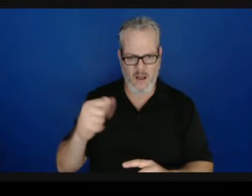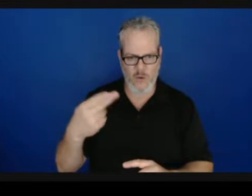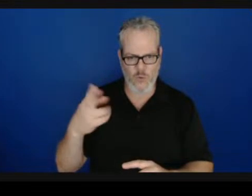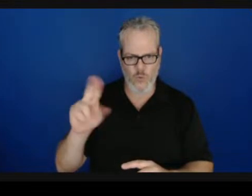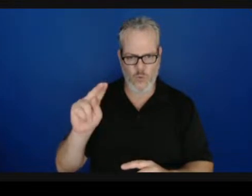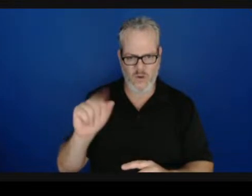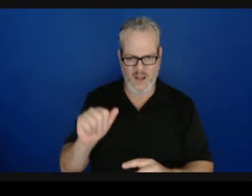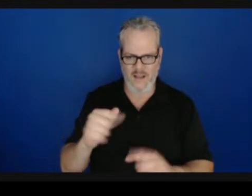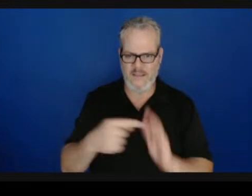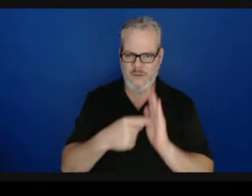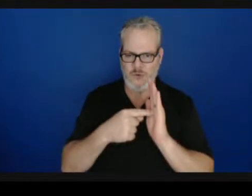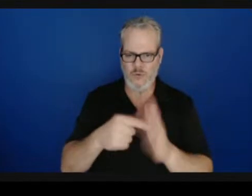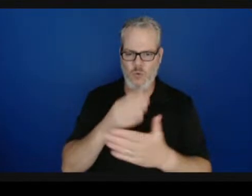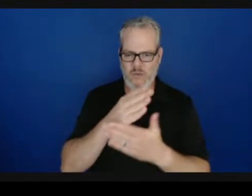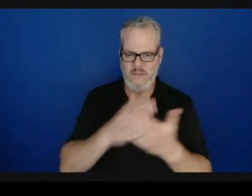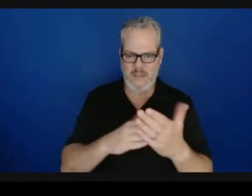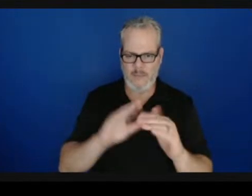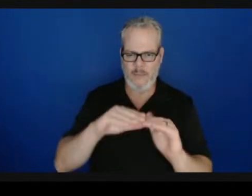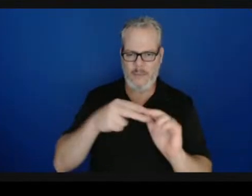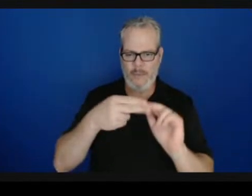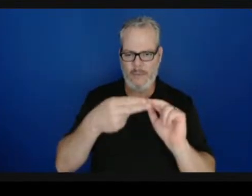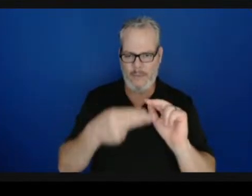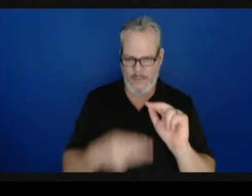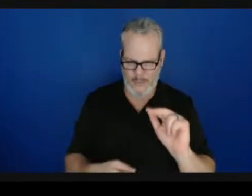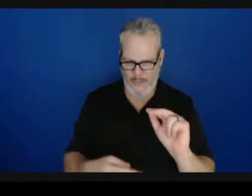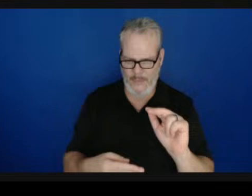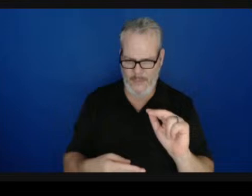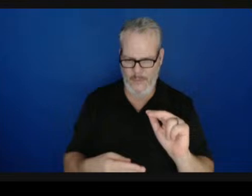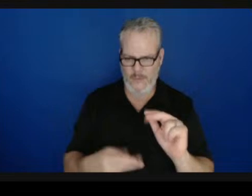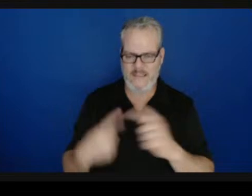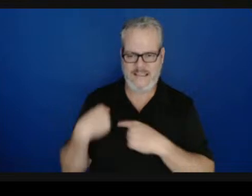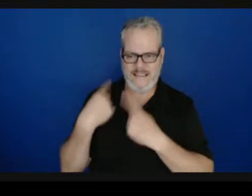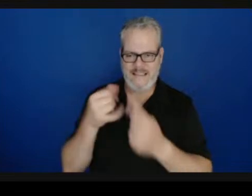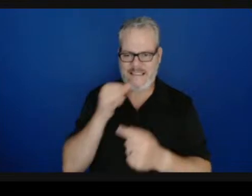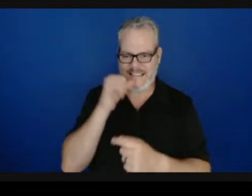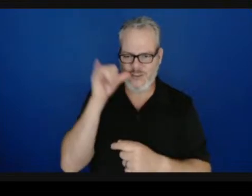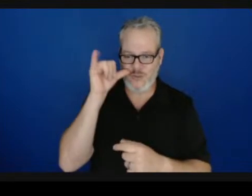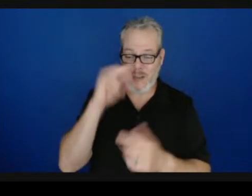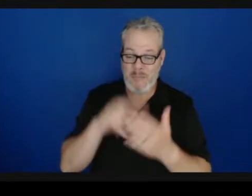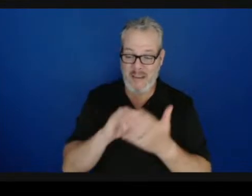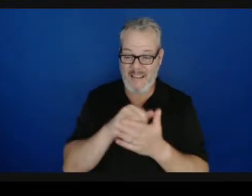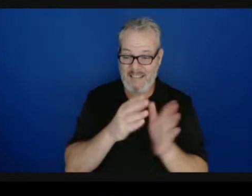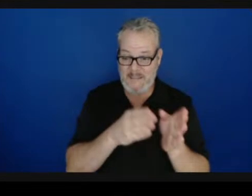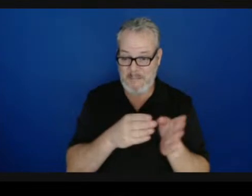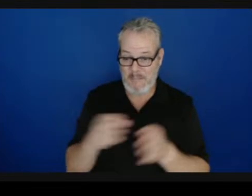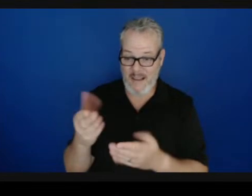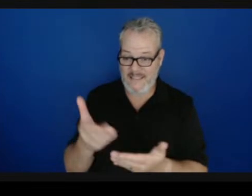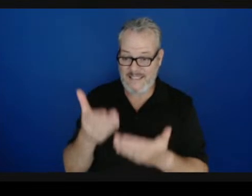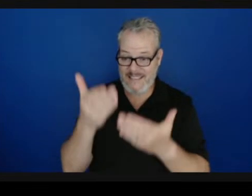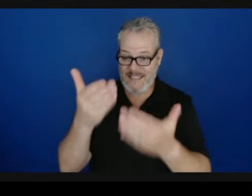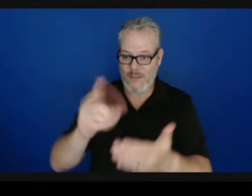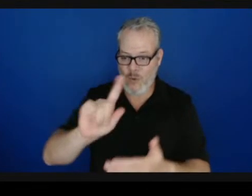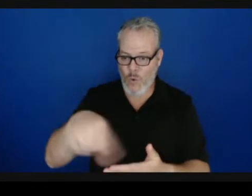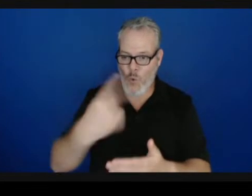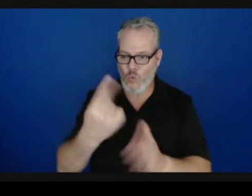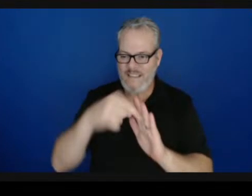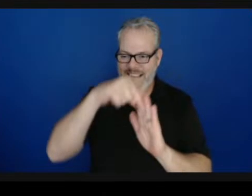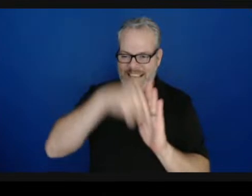key. This pattern suggests that only the deeper southern summit magma